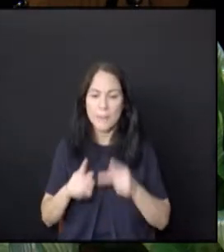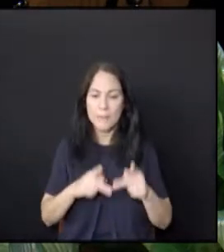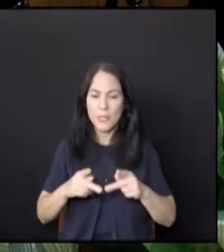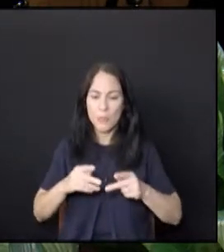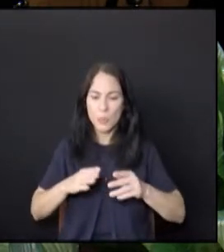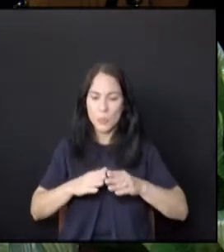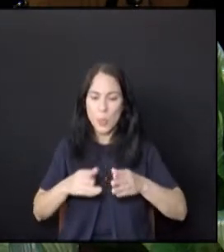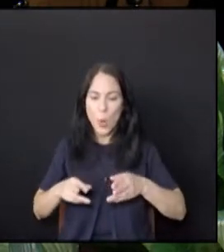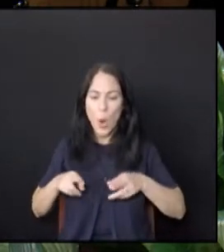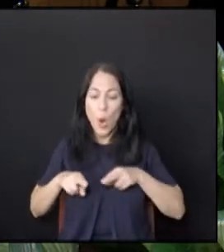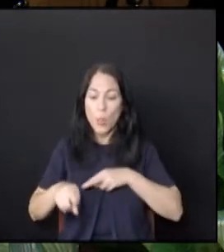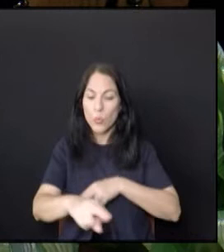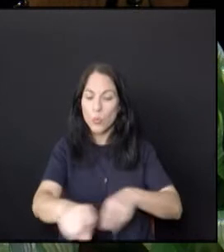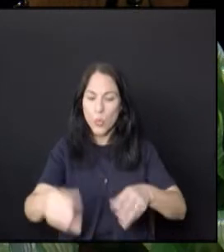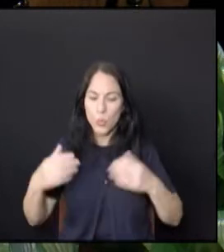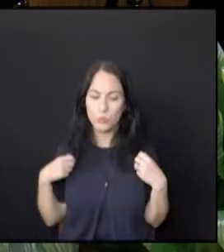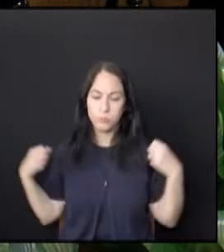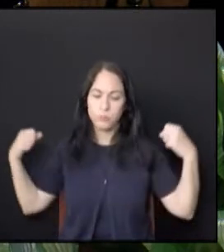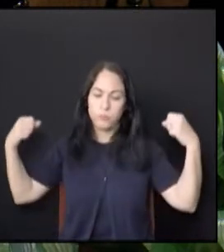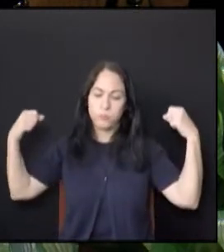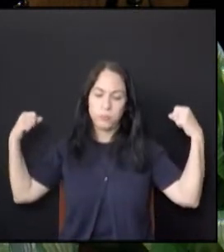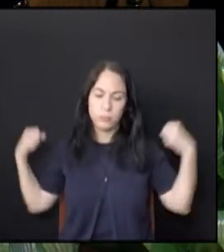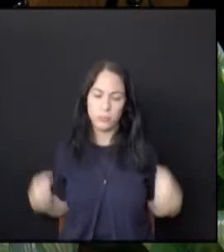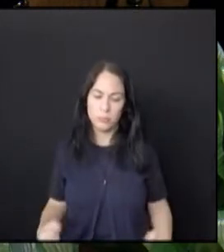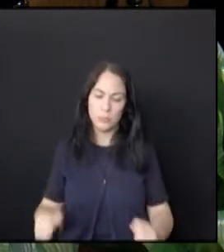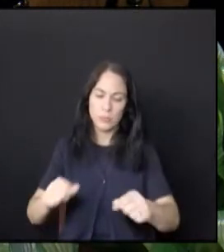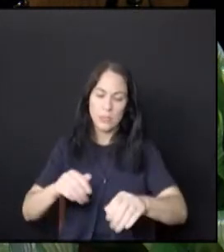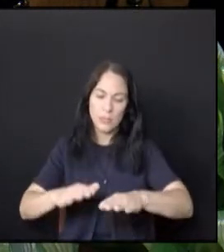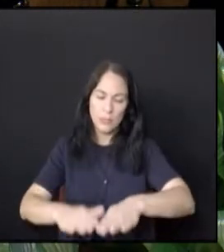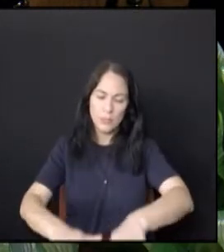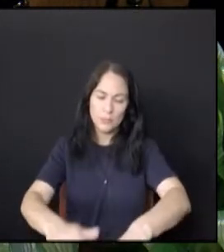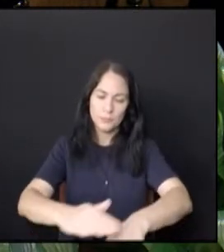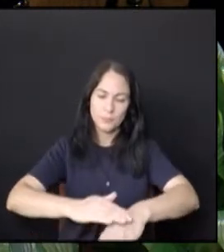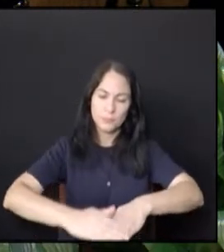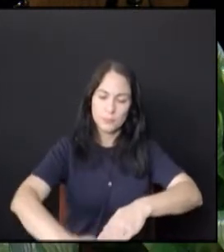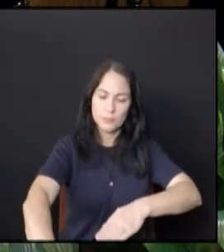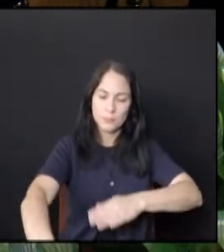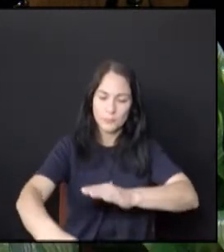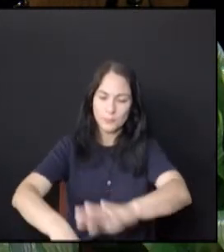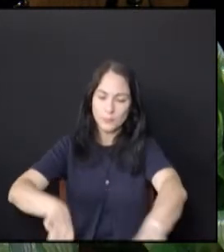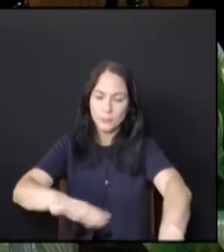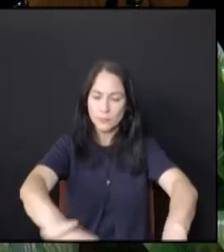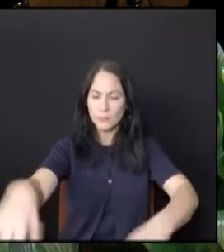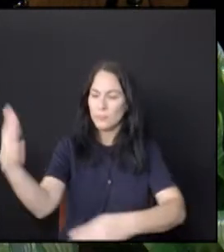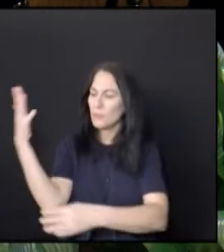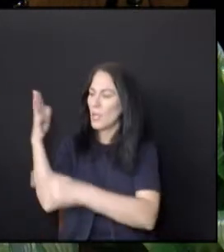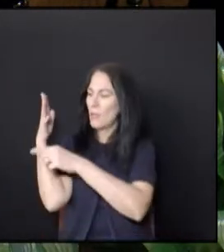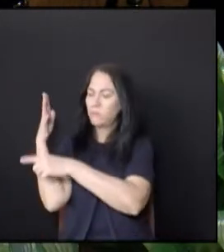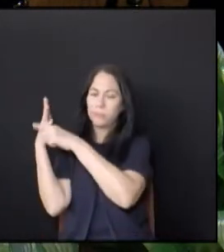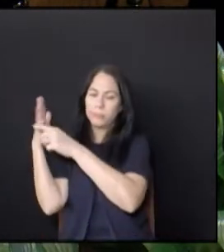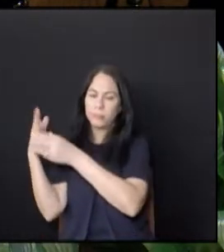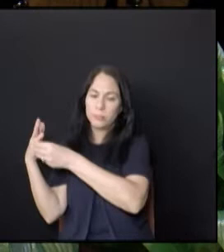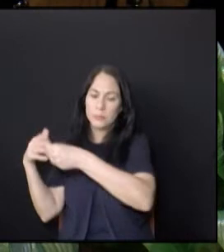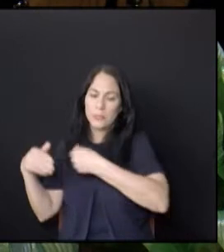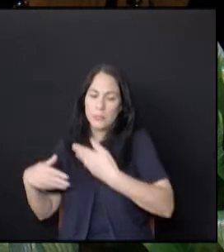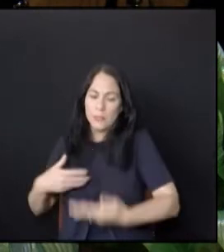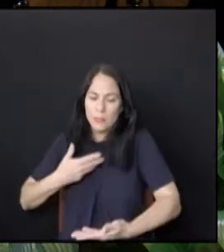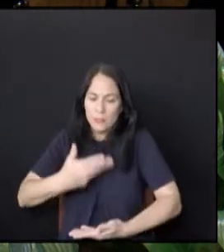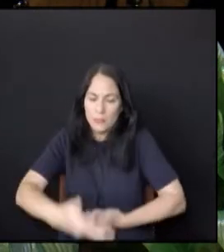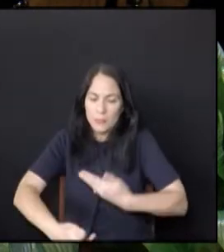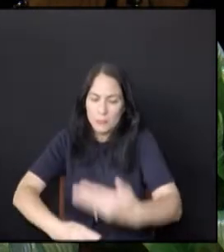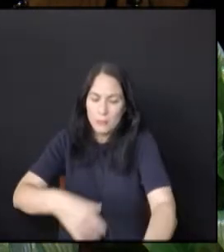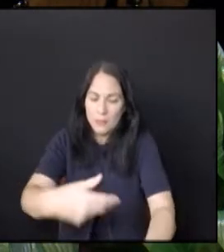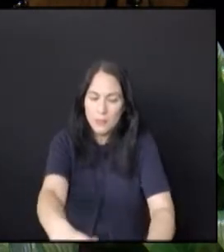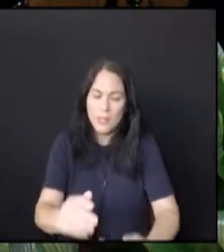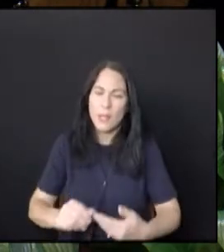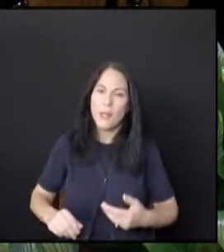the trees and spread them on the road. Everybody knows what this means. Whether it is laying out the red carpet for royalty, or in our